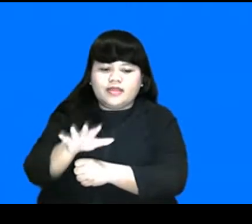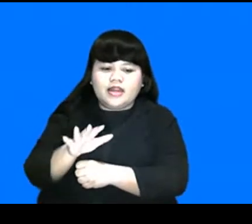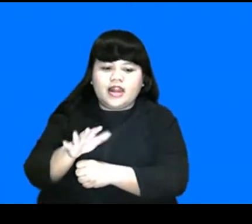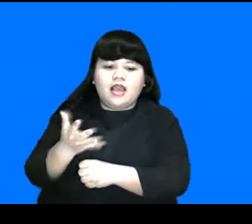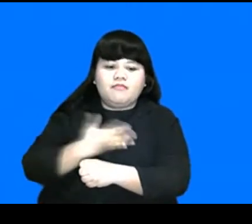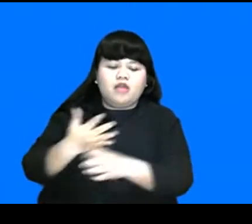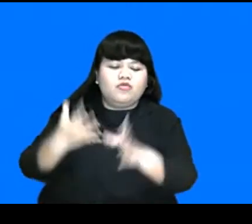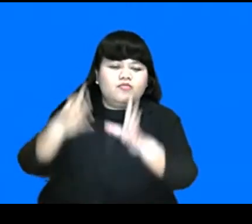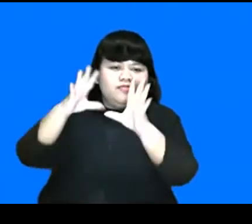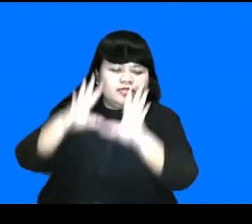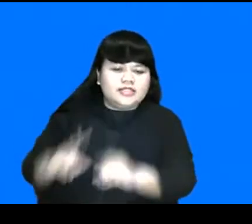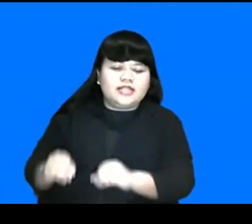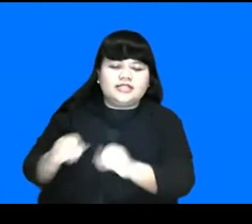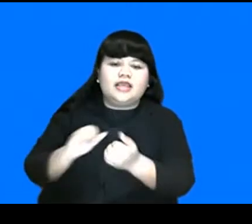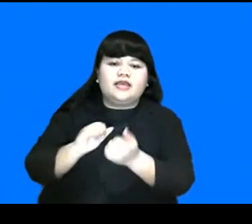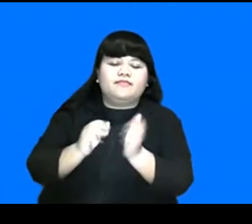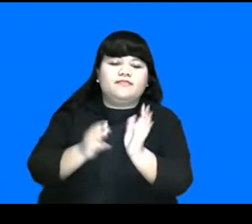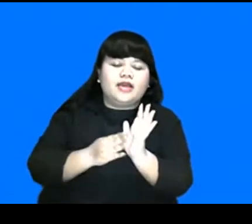of the digital economy.